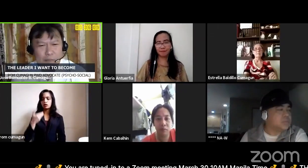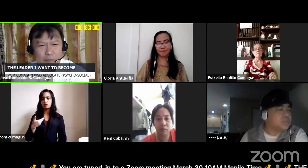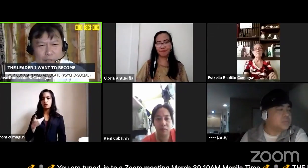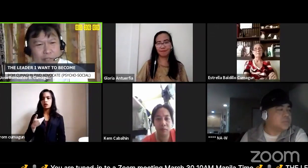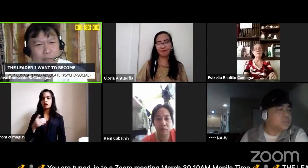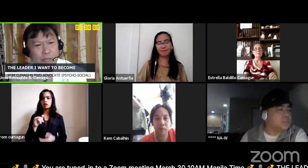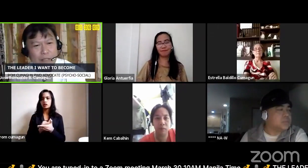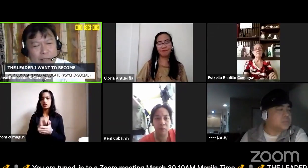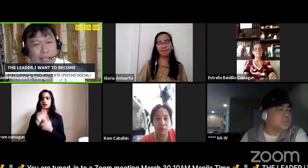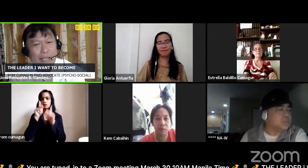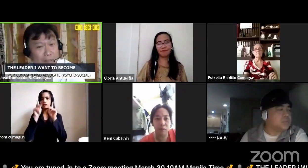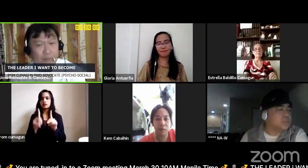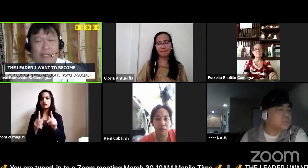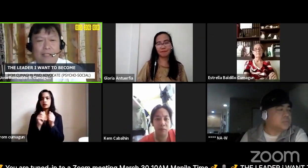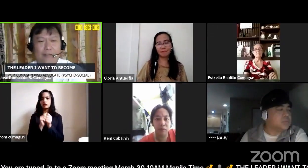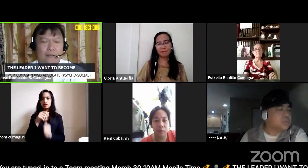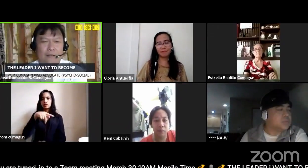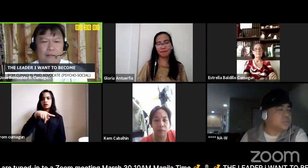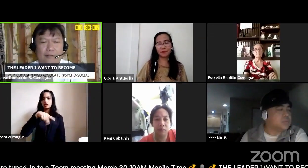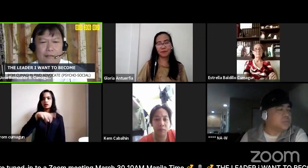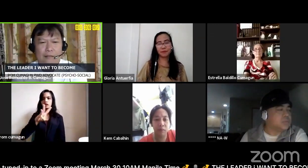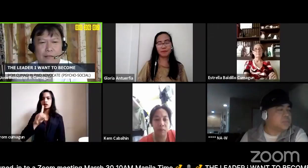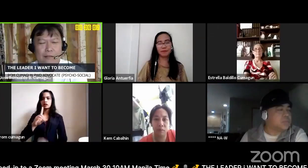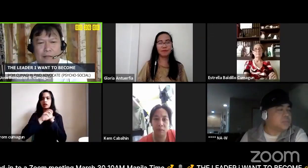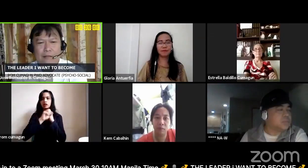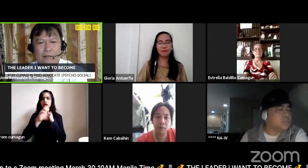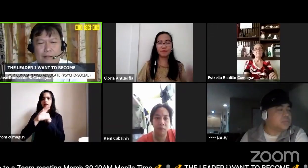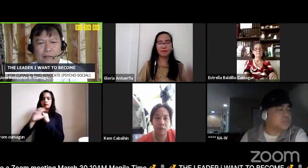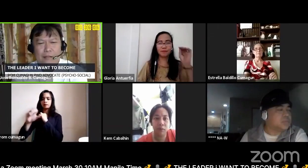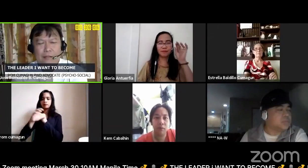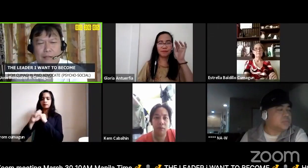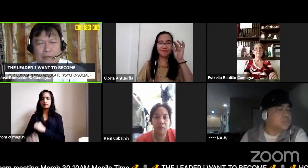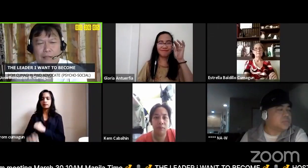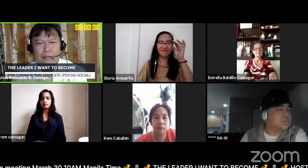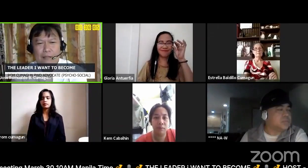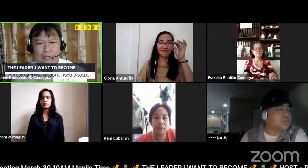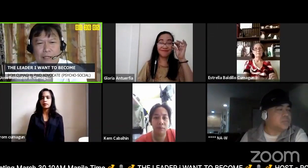as a person with disability advocate.